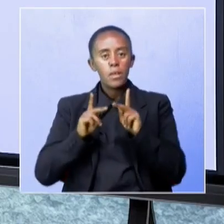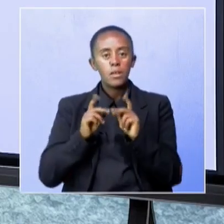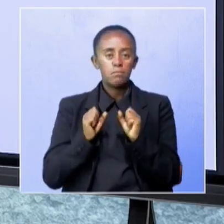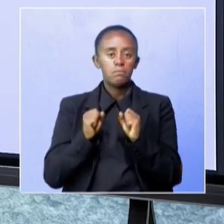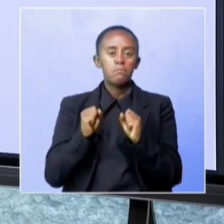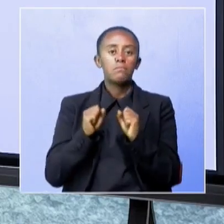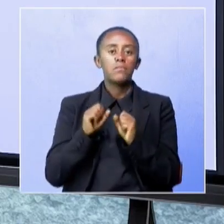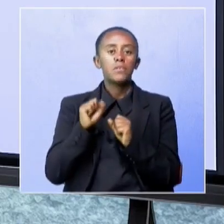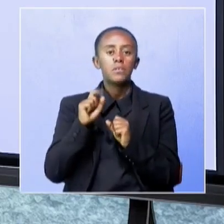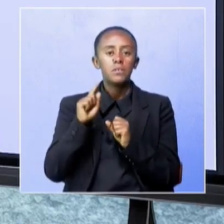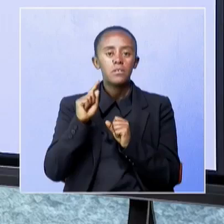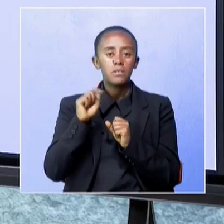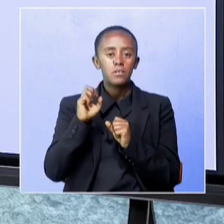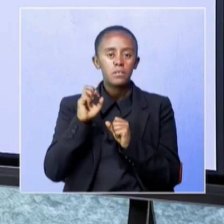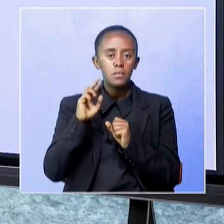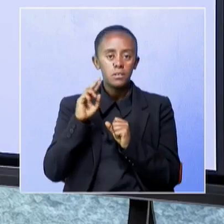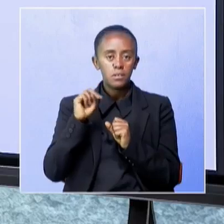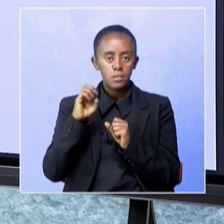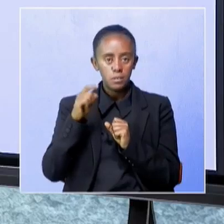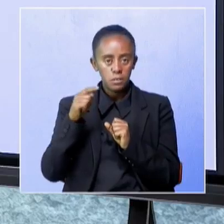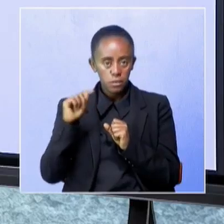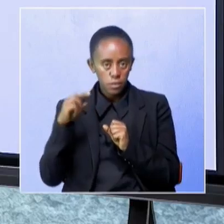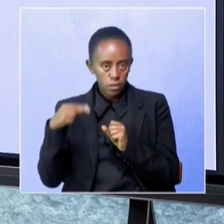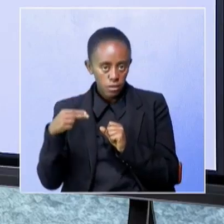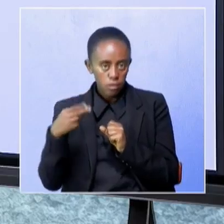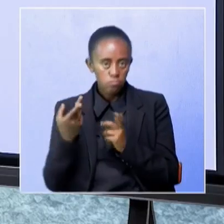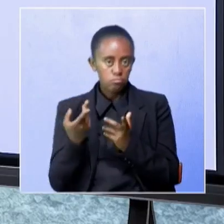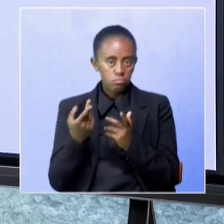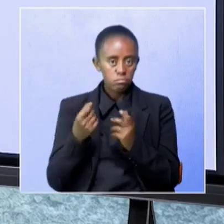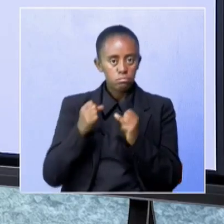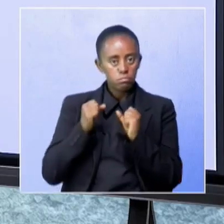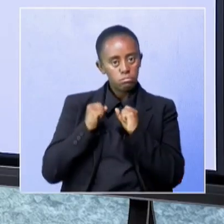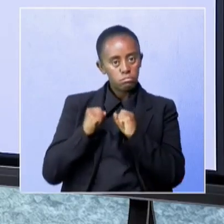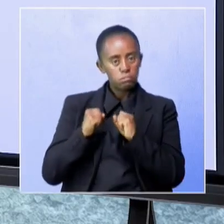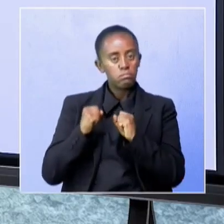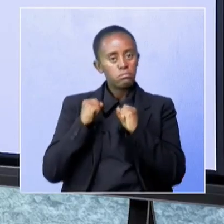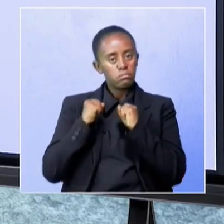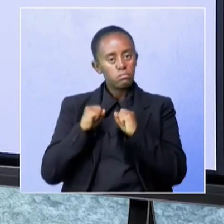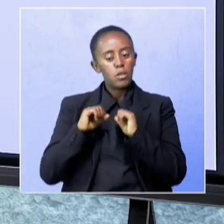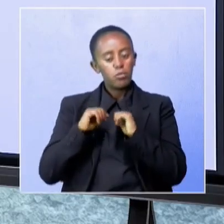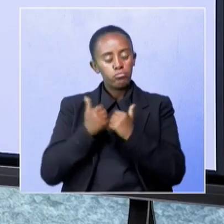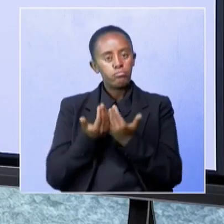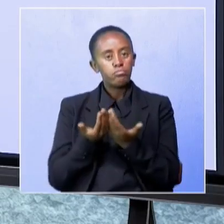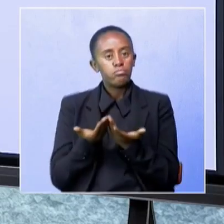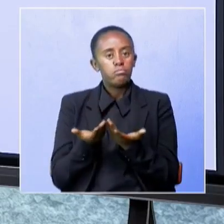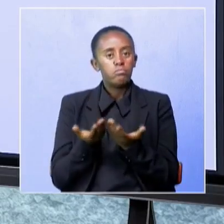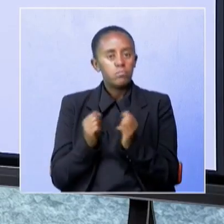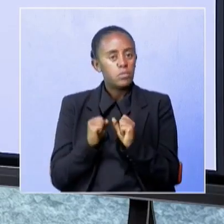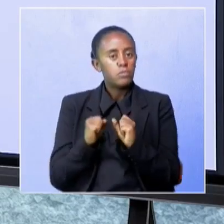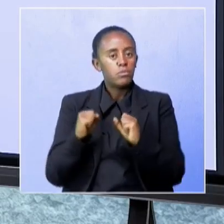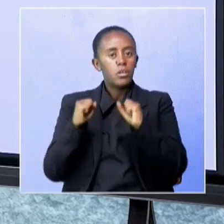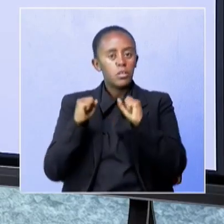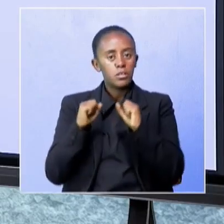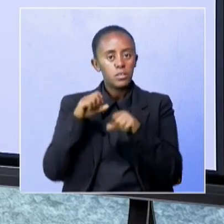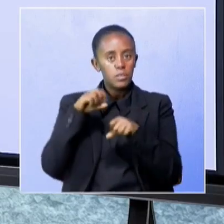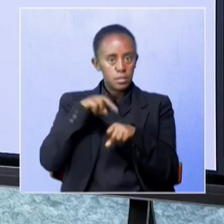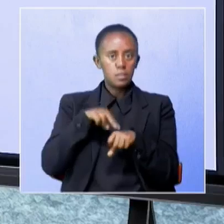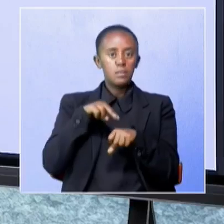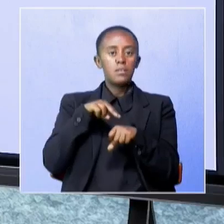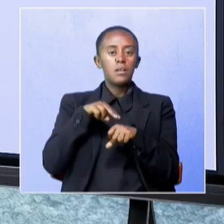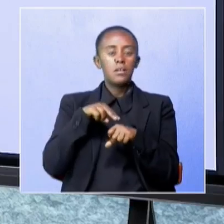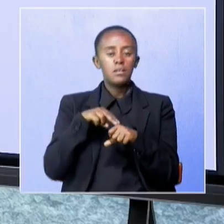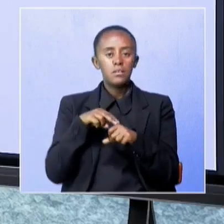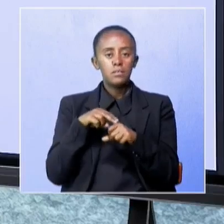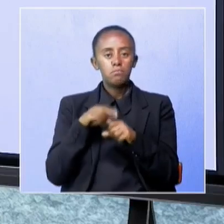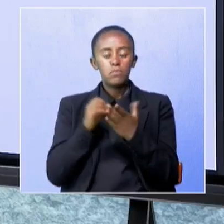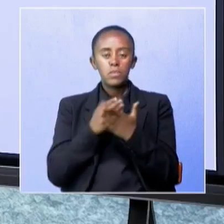okay? It's related to how people can be strong. How can they be strong? Yes, to withstand something.